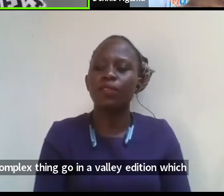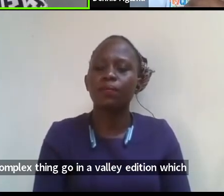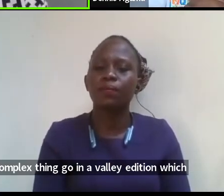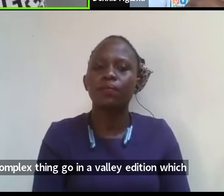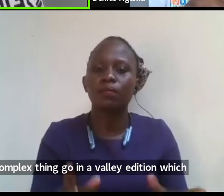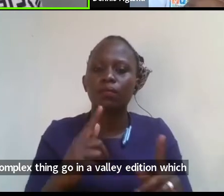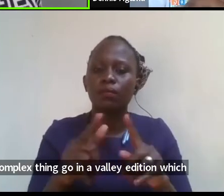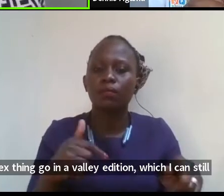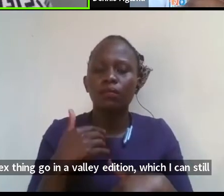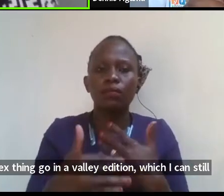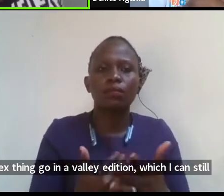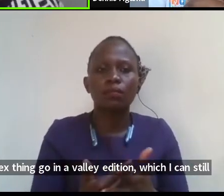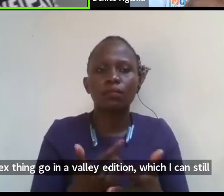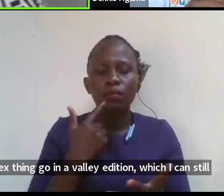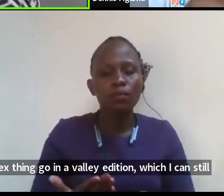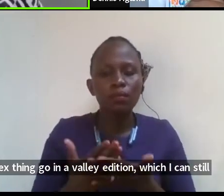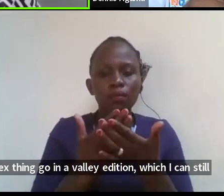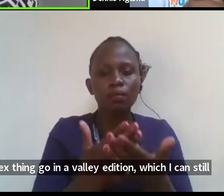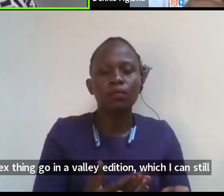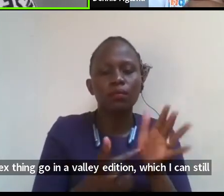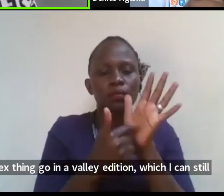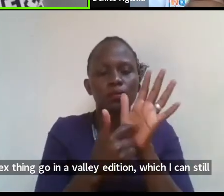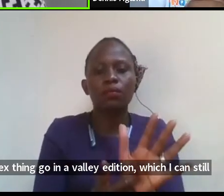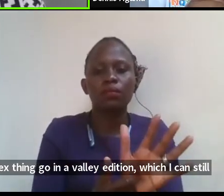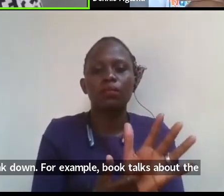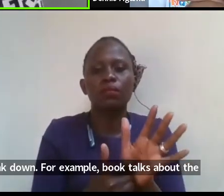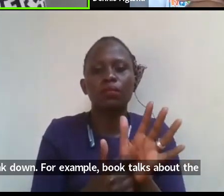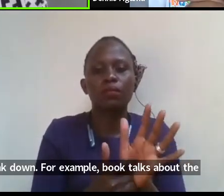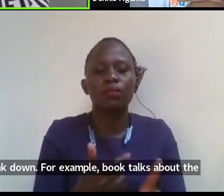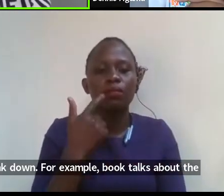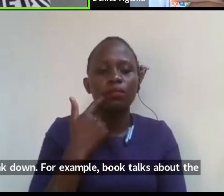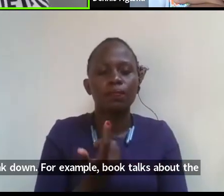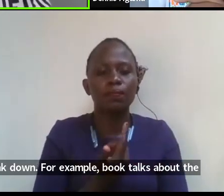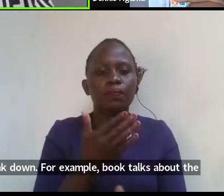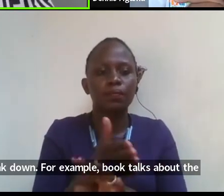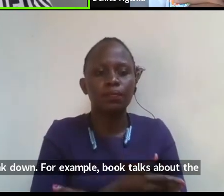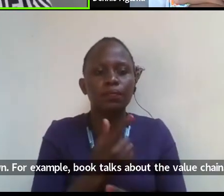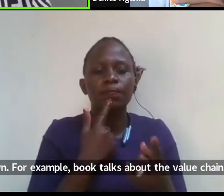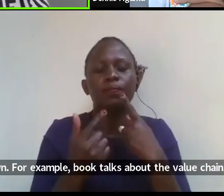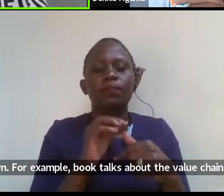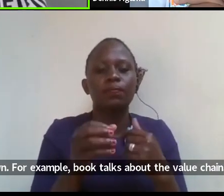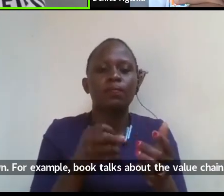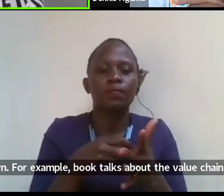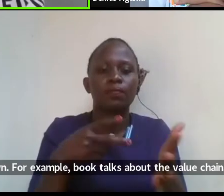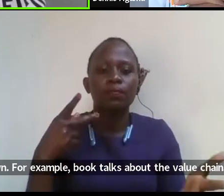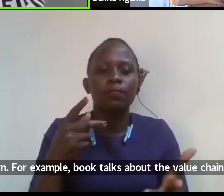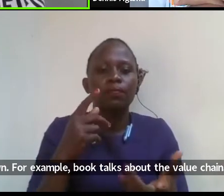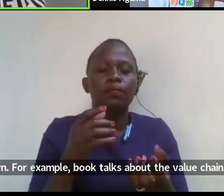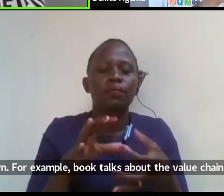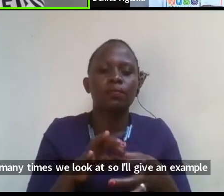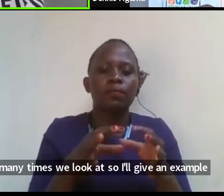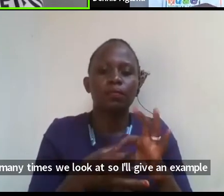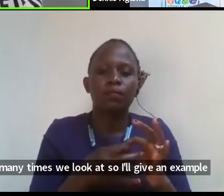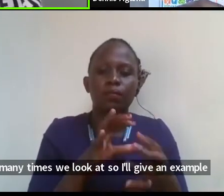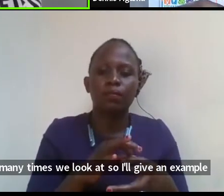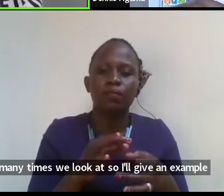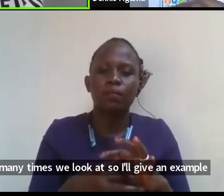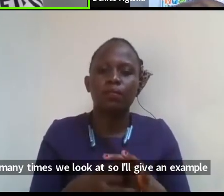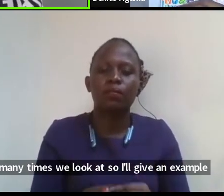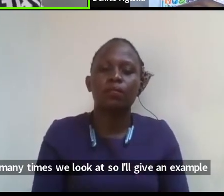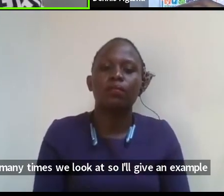down. For example, Hope talked about the value chain. Yeah, many times we look at, I'll give an example of a mineral